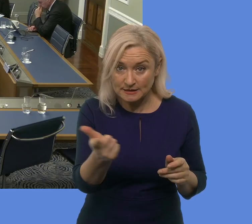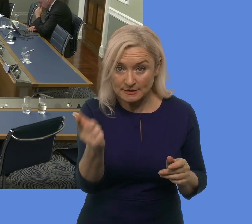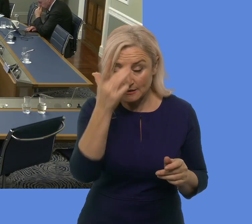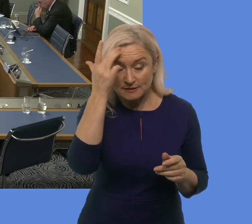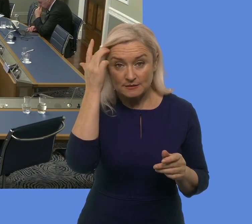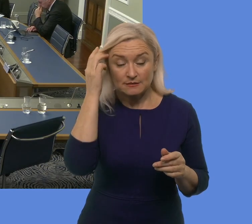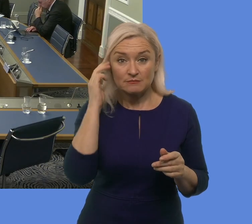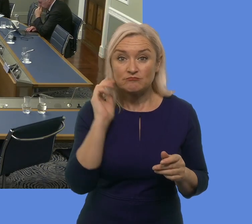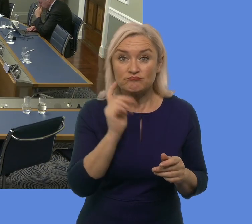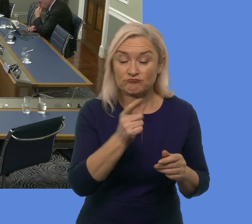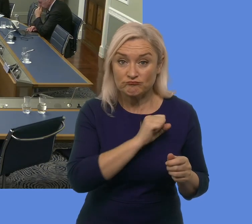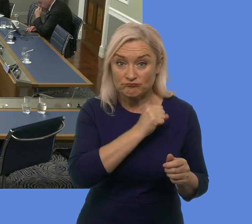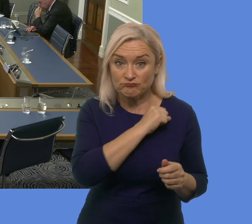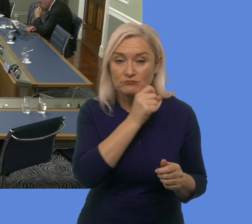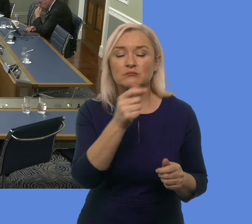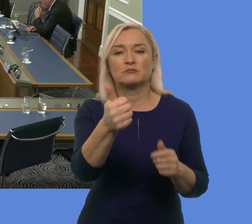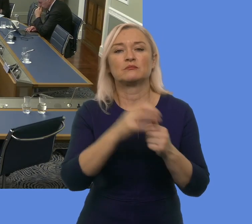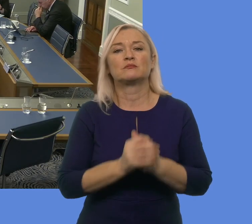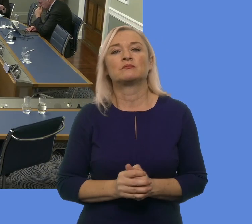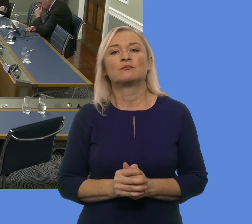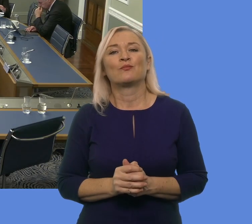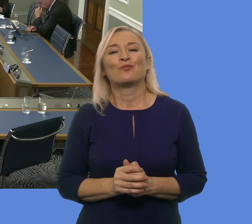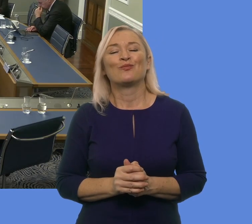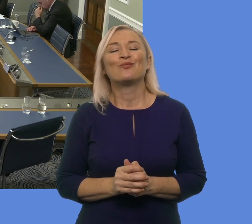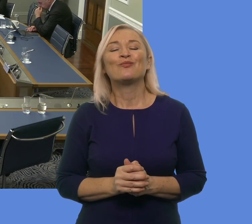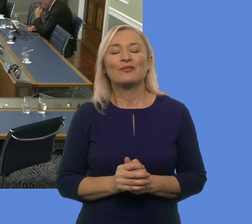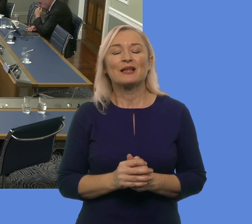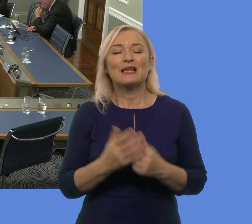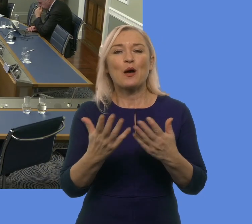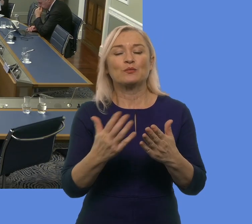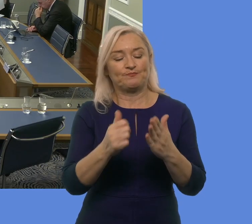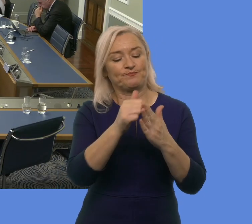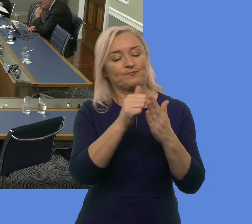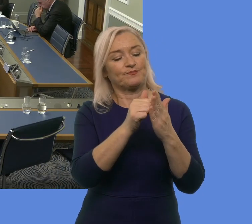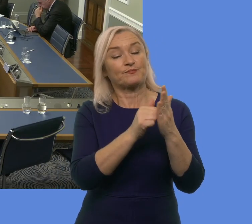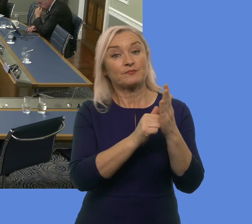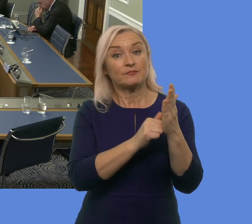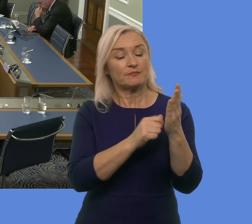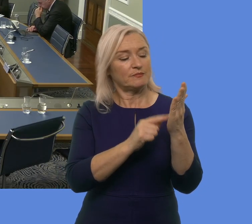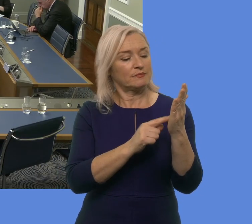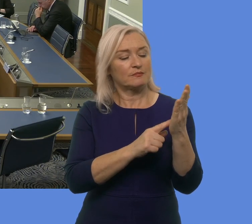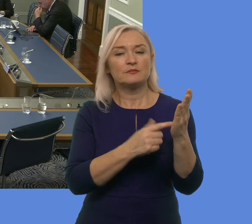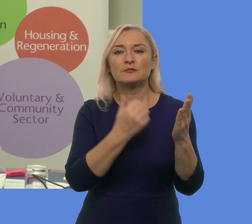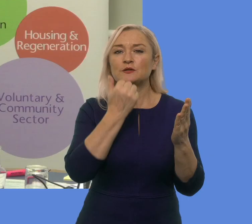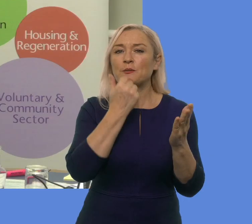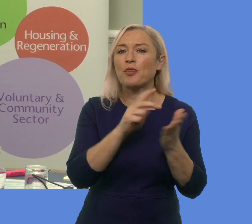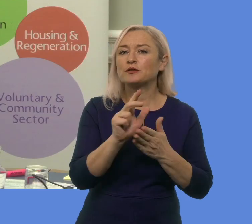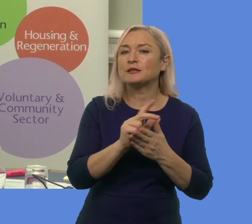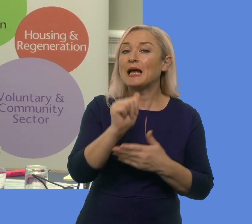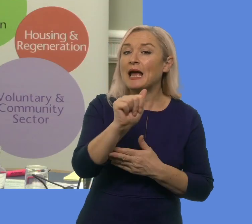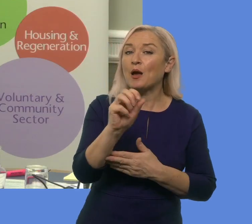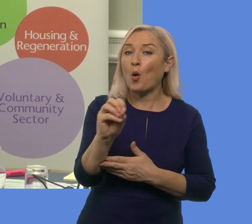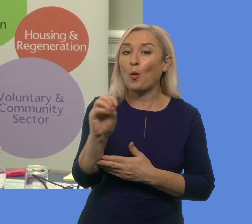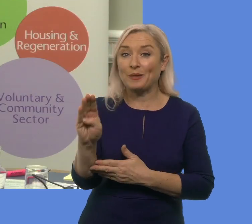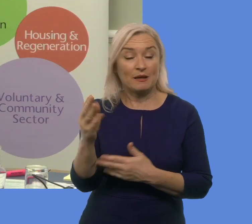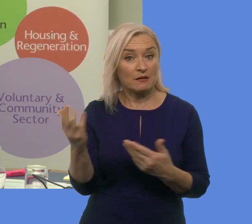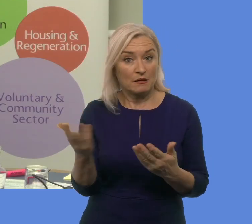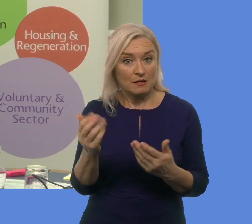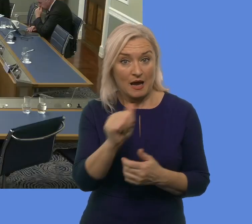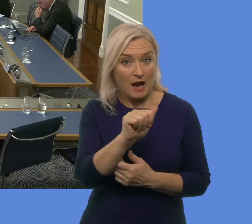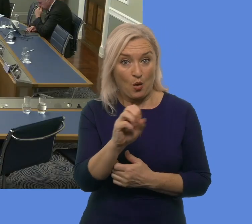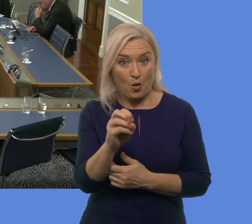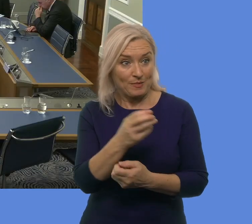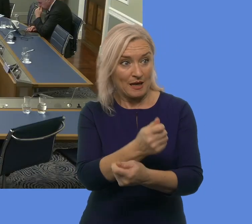Content? Yeah. Okay. Right, so agenda item number 13 is any other business. Does any member have any other